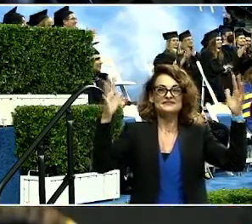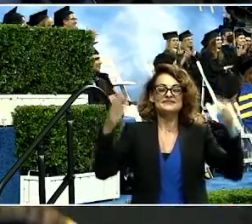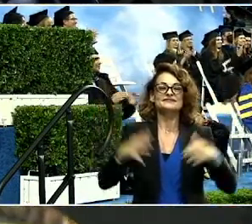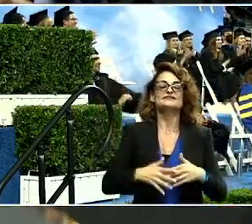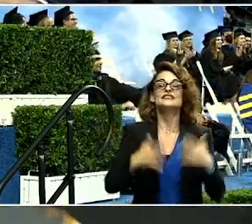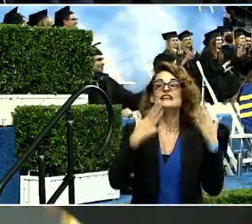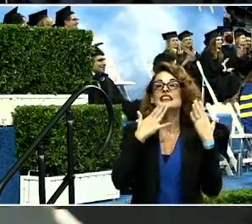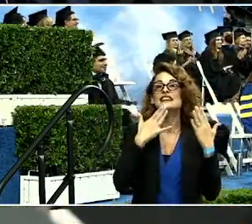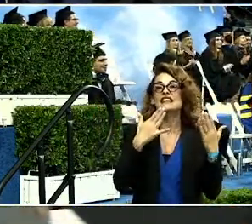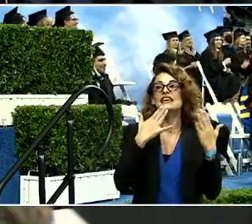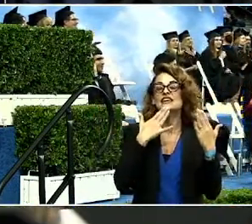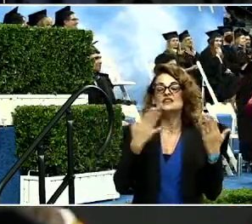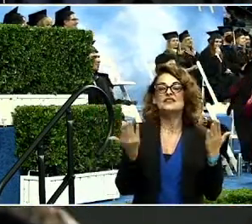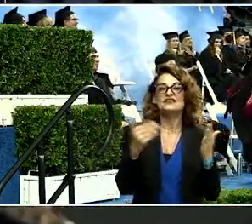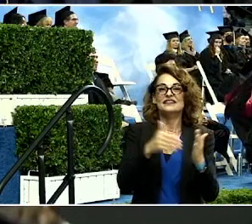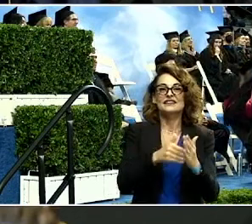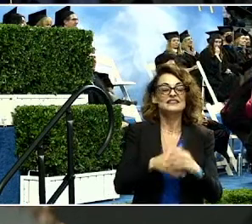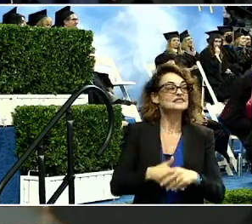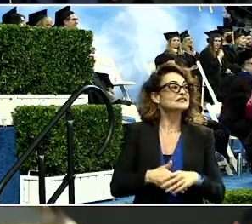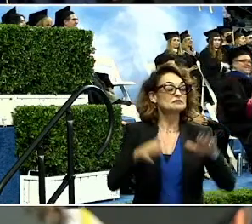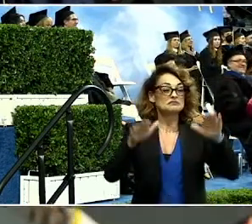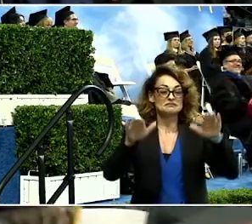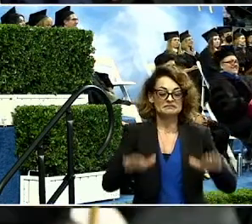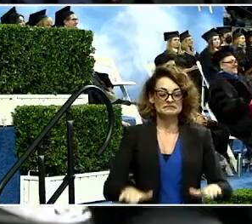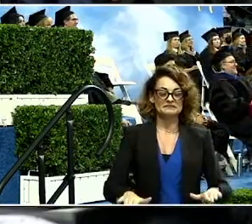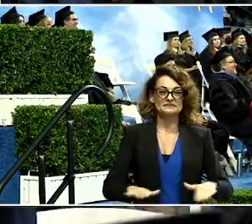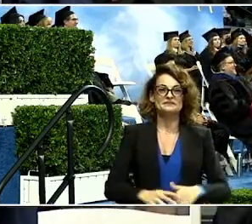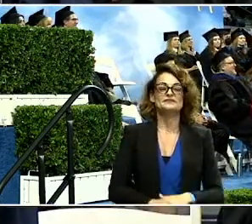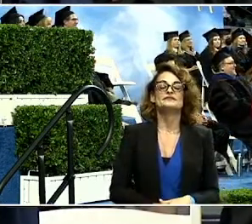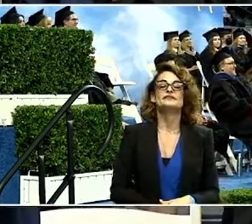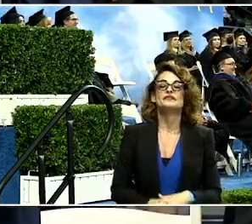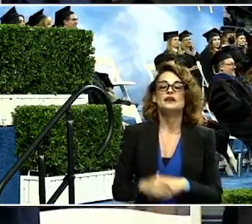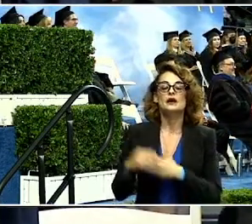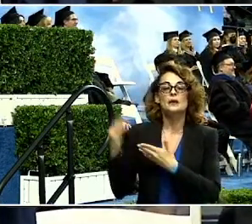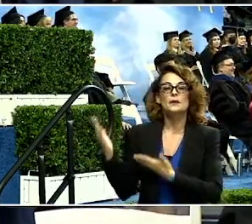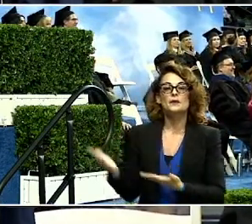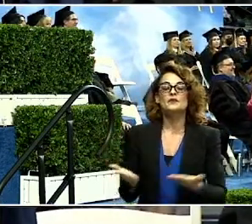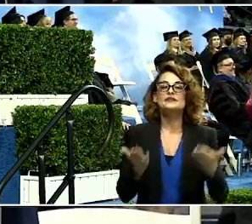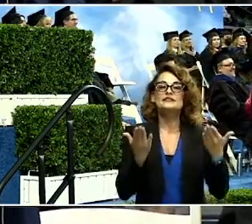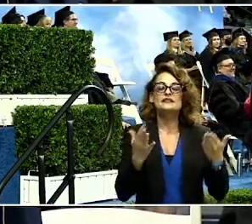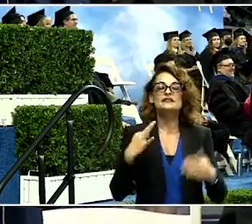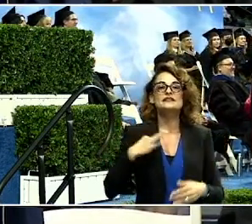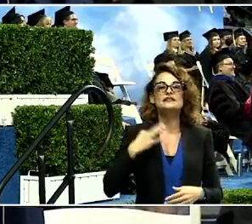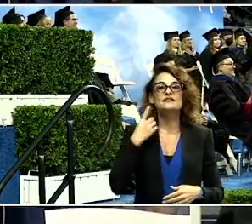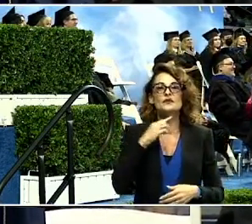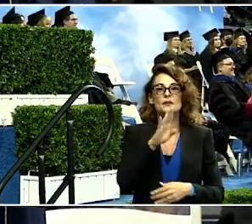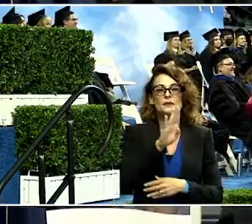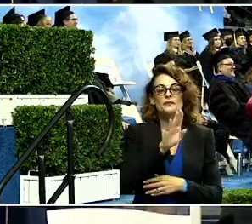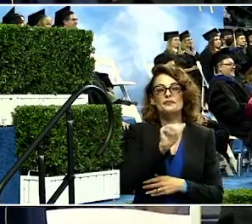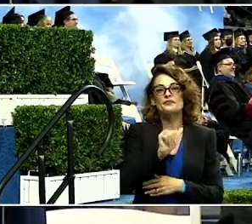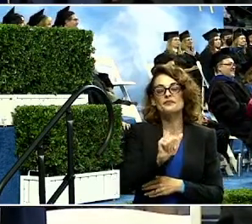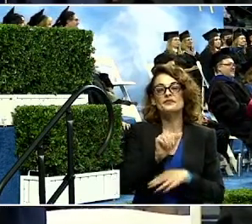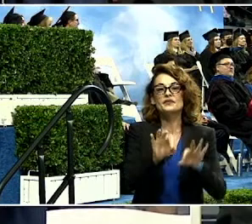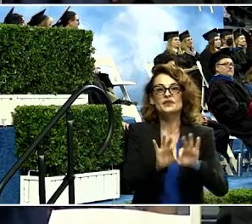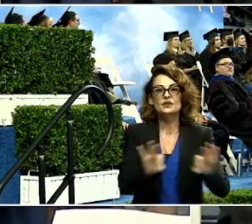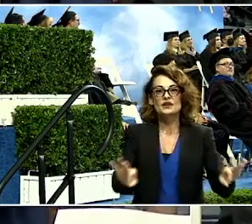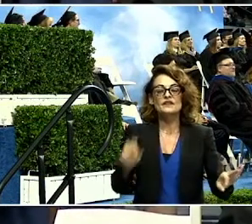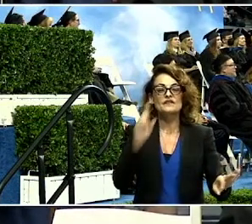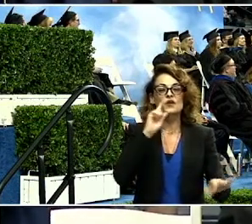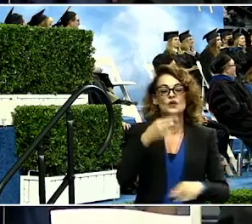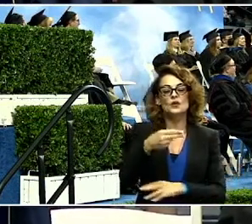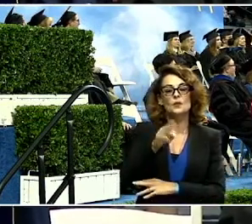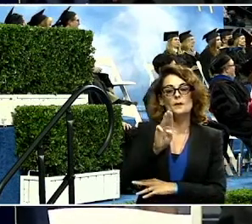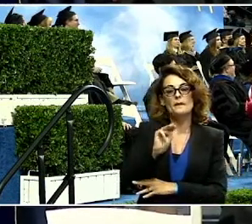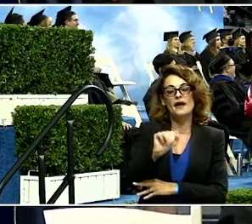Thank you, Miguel. Candidates, please be seated. Presenting the candidates for the bachelor's degree in the Division of Humanities is Dean